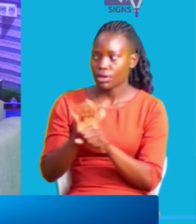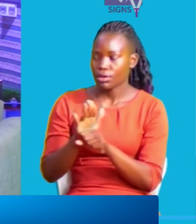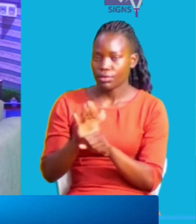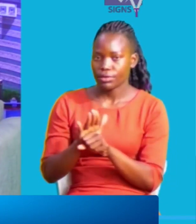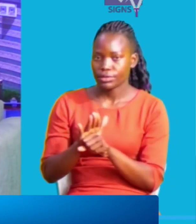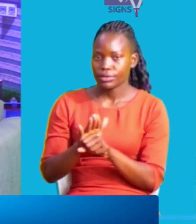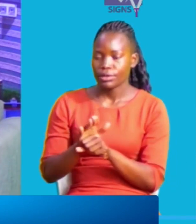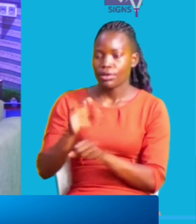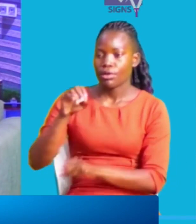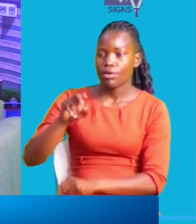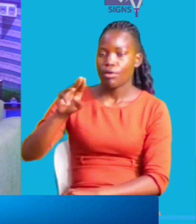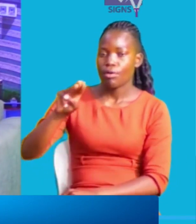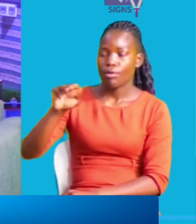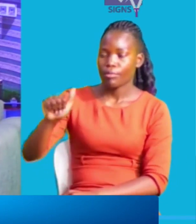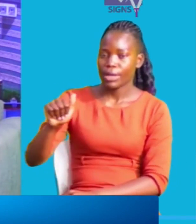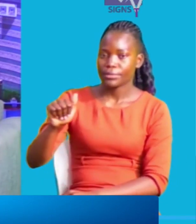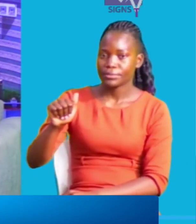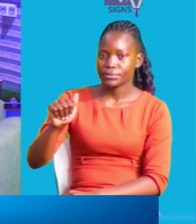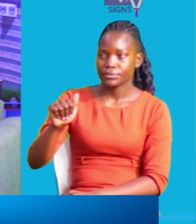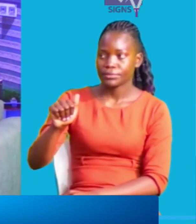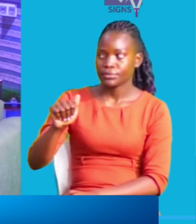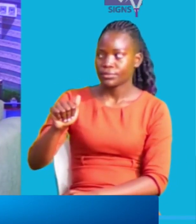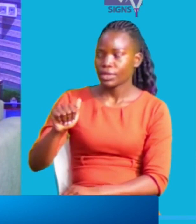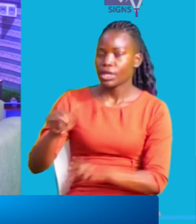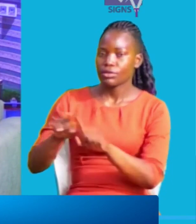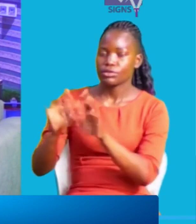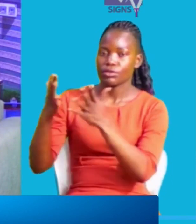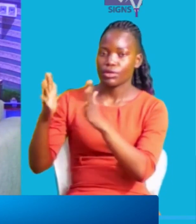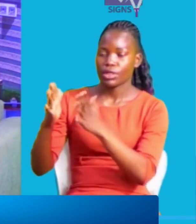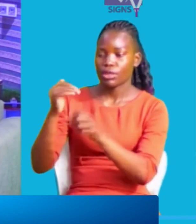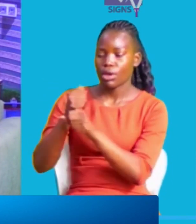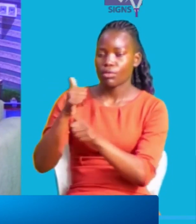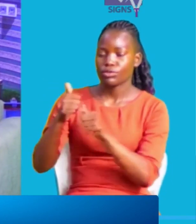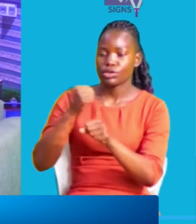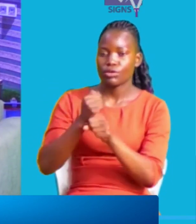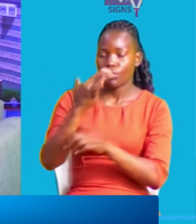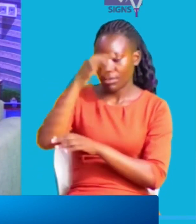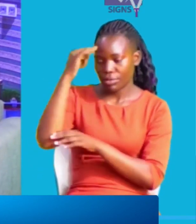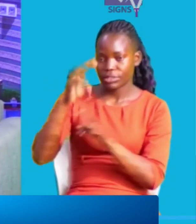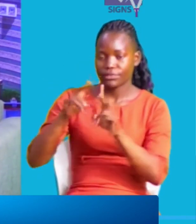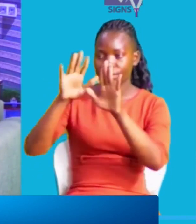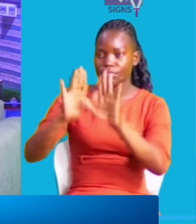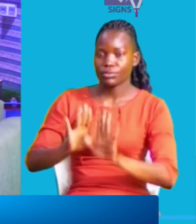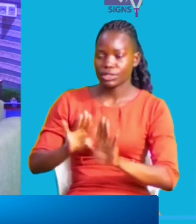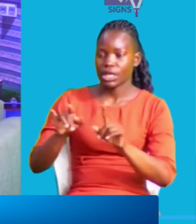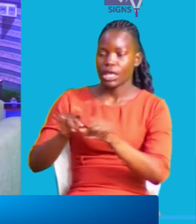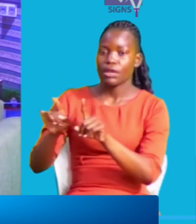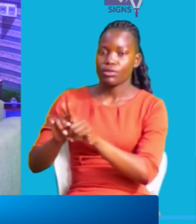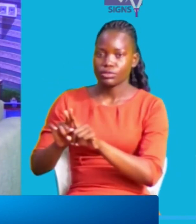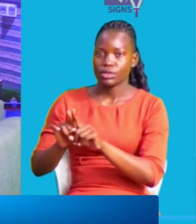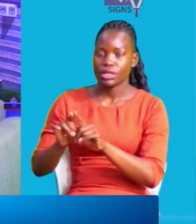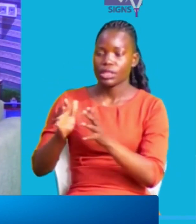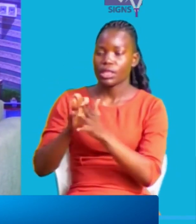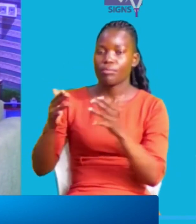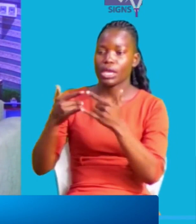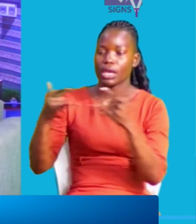right. Thank you very much, Officer Philemon there. And congratulations on the work that you're doing, because it is very